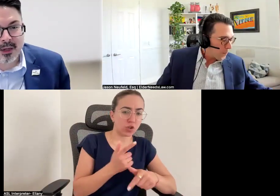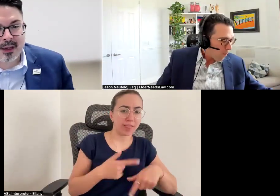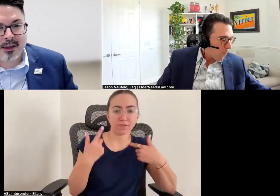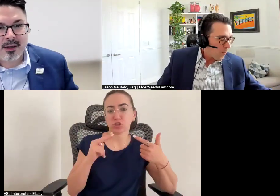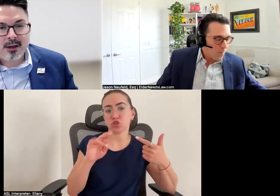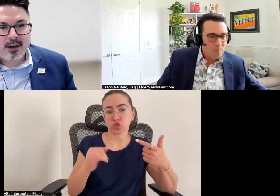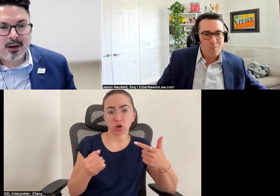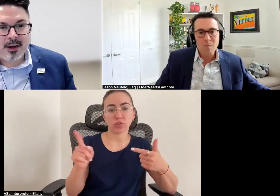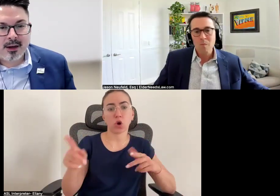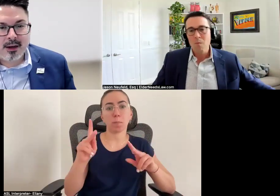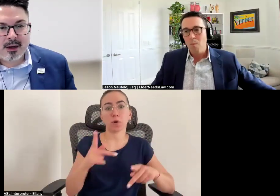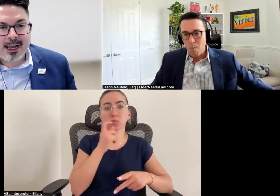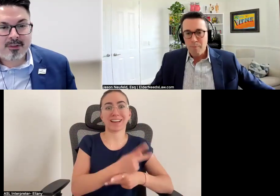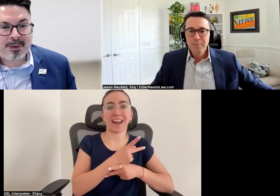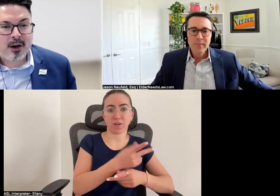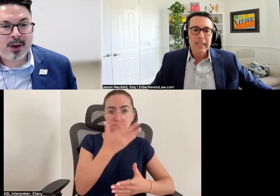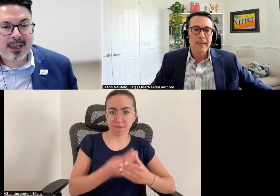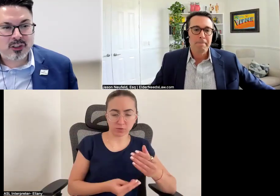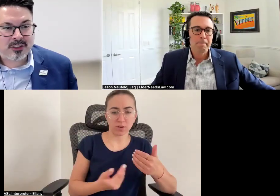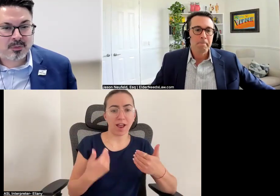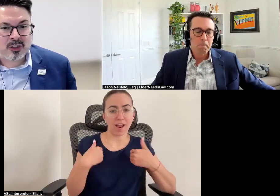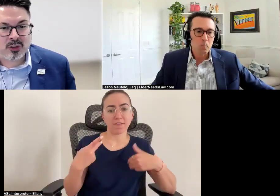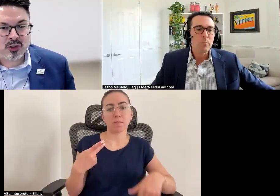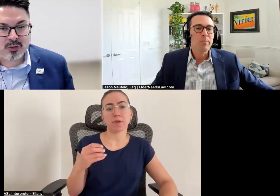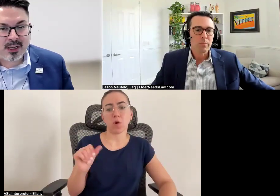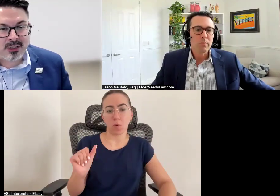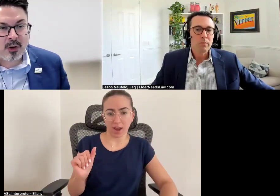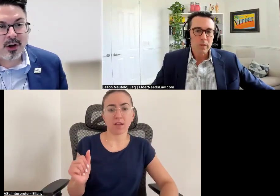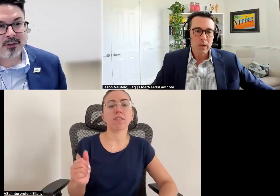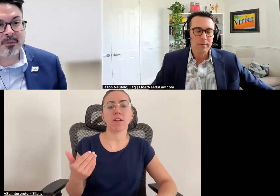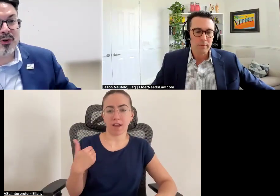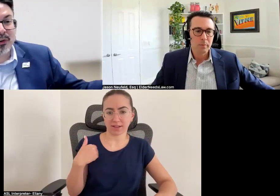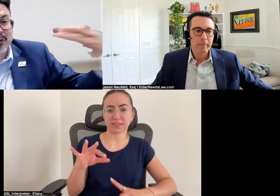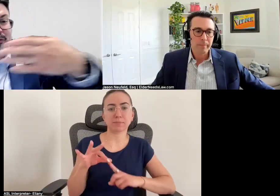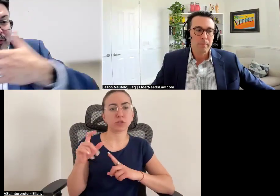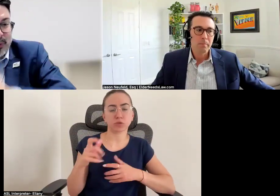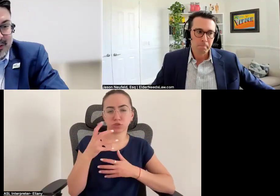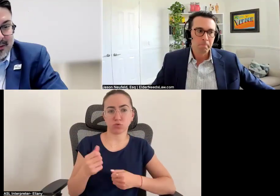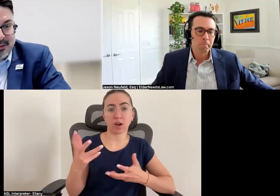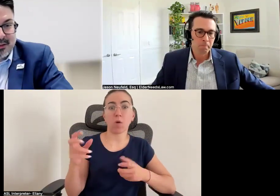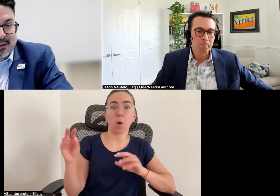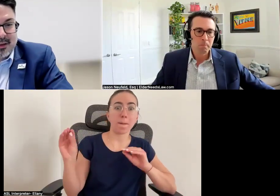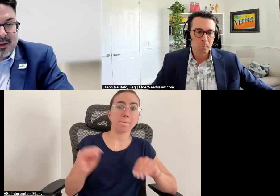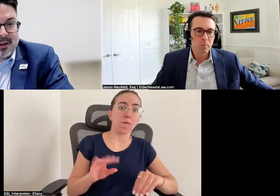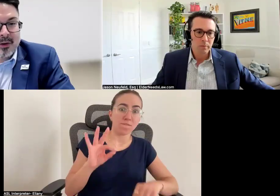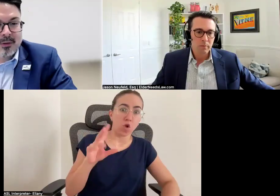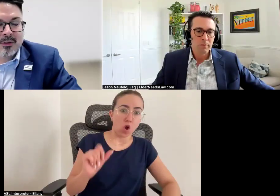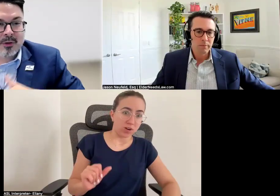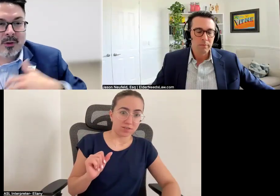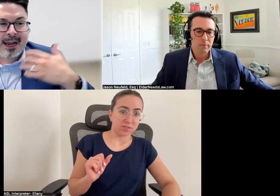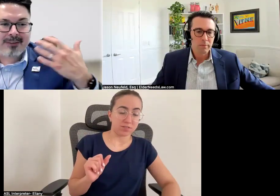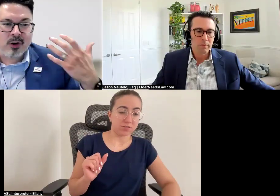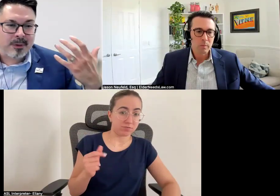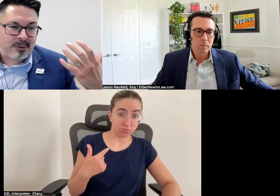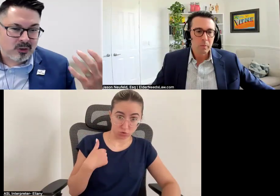passed away. I have a POA. She has a special needs trust, and I want to move her to Florida. You know,